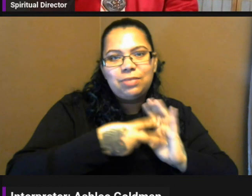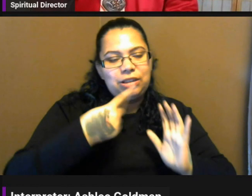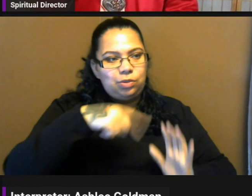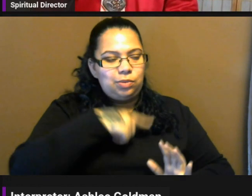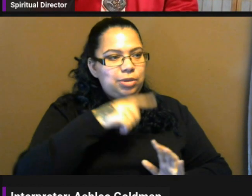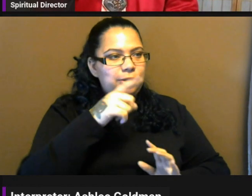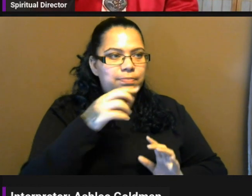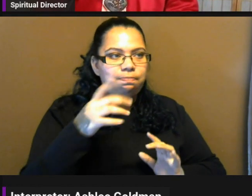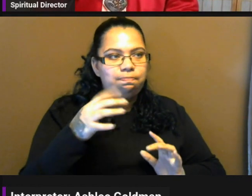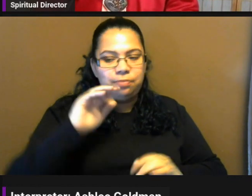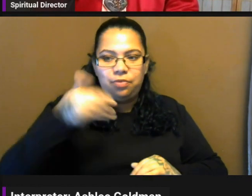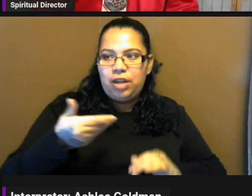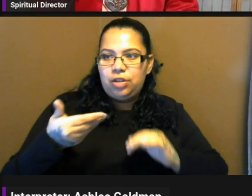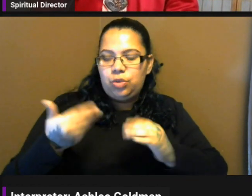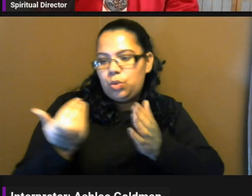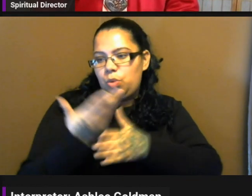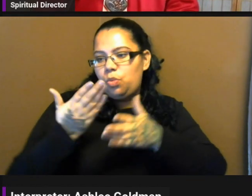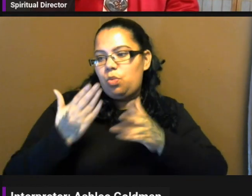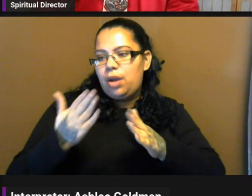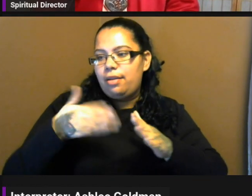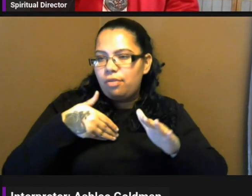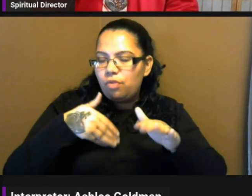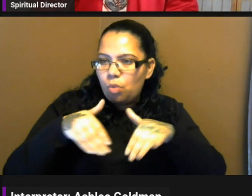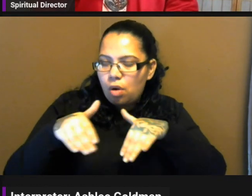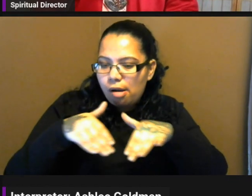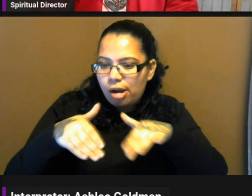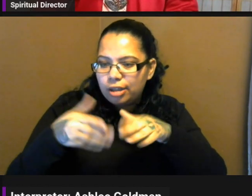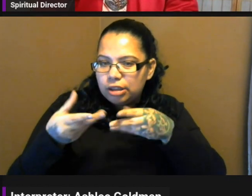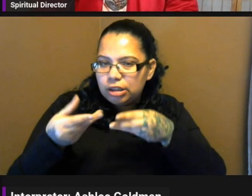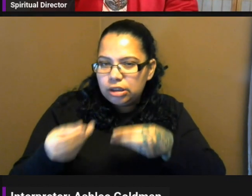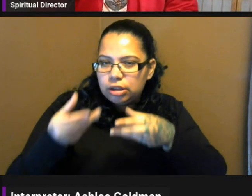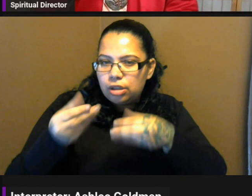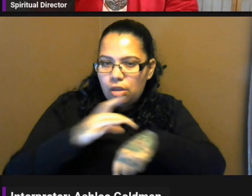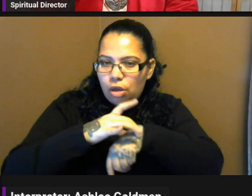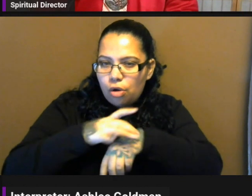way of walking gently on the earth.